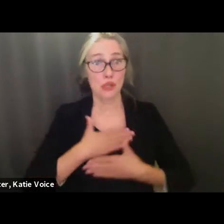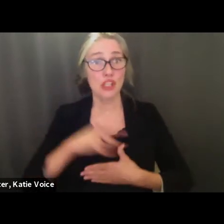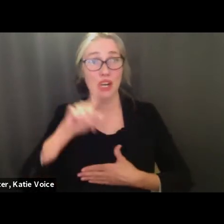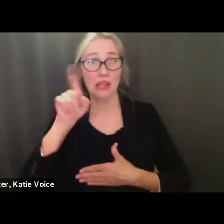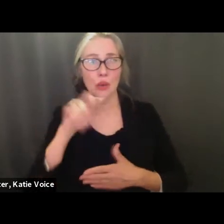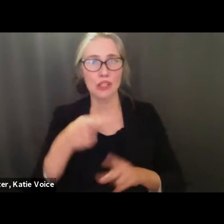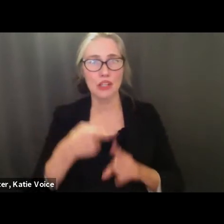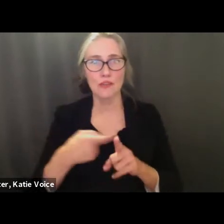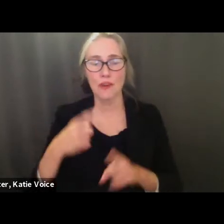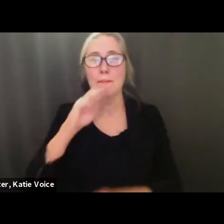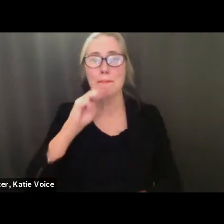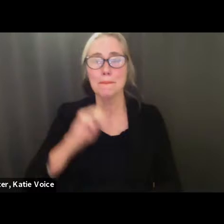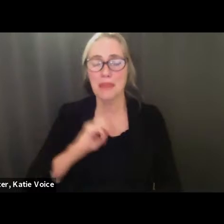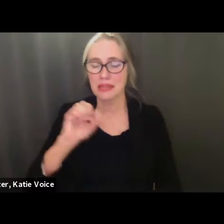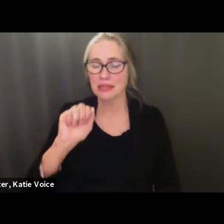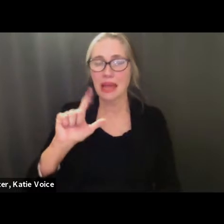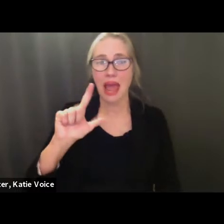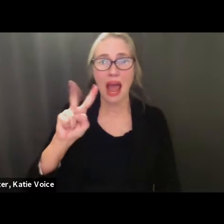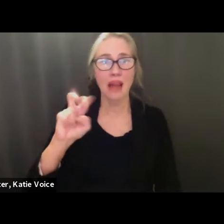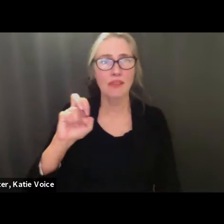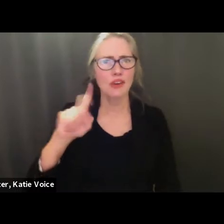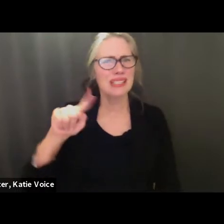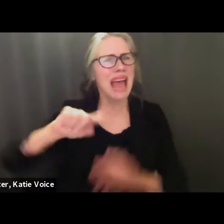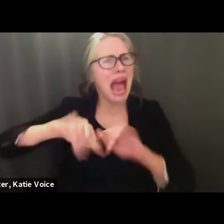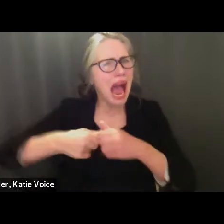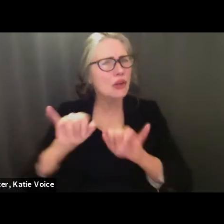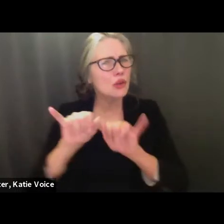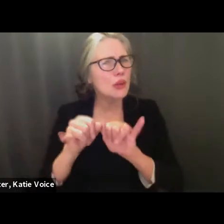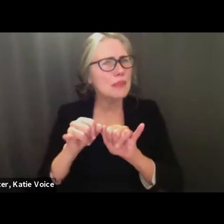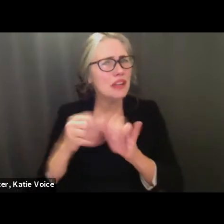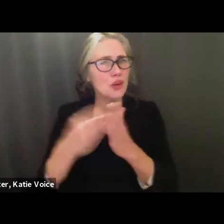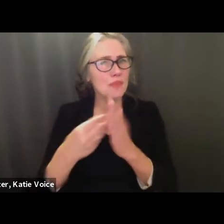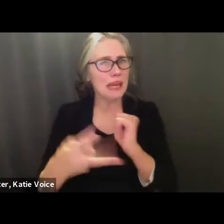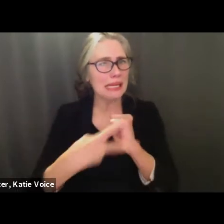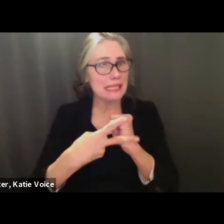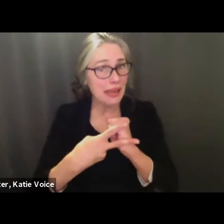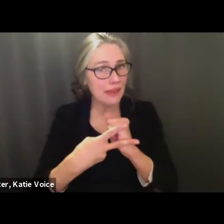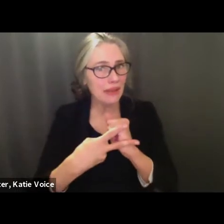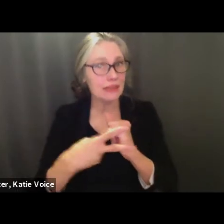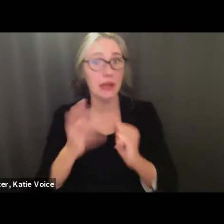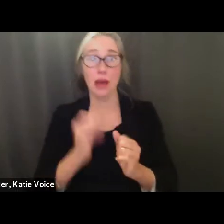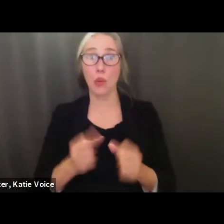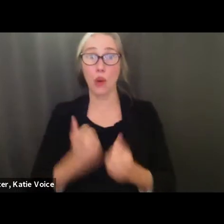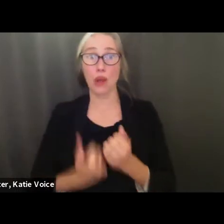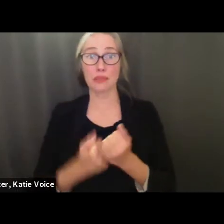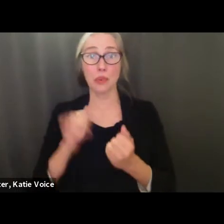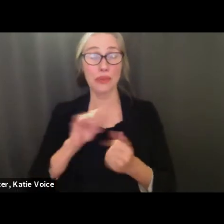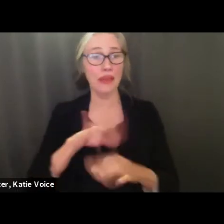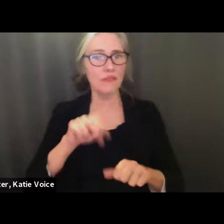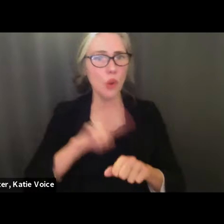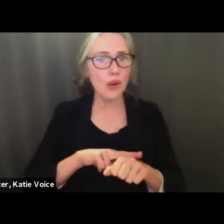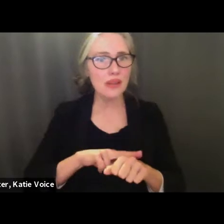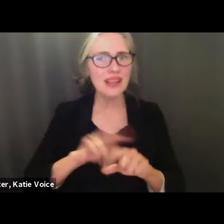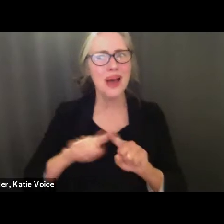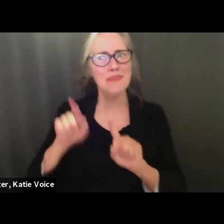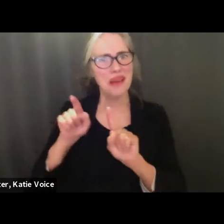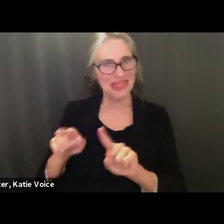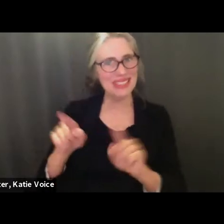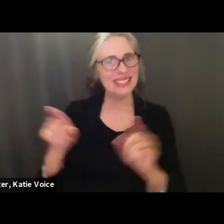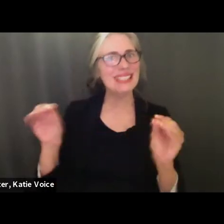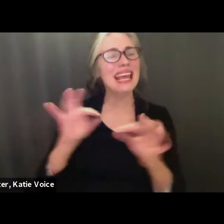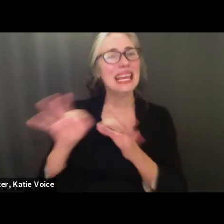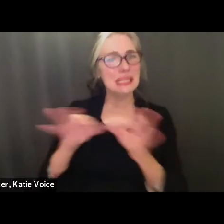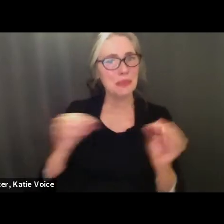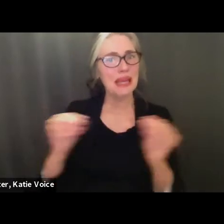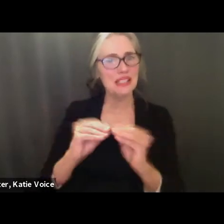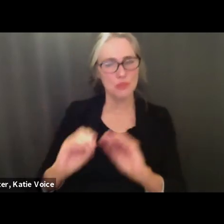we're going to measure the savings, but I'm in full support of that because I really look at it, it's much more explainable this way in terms of what